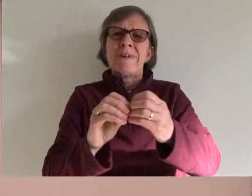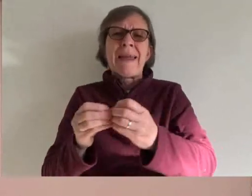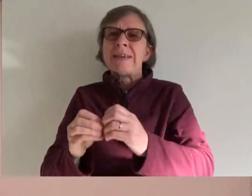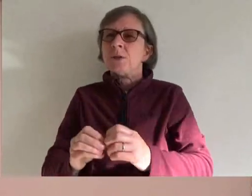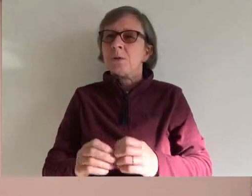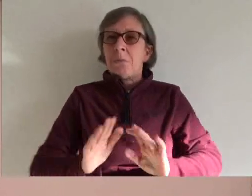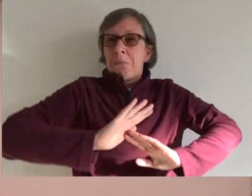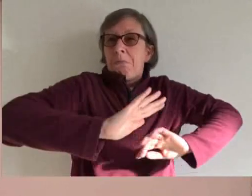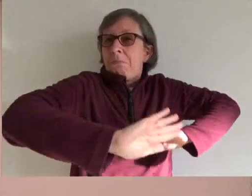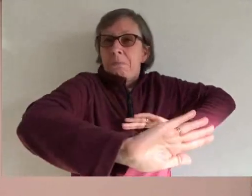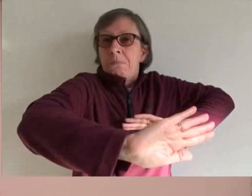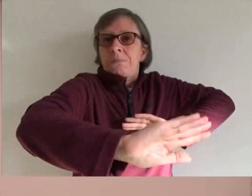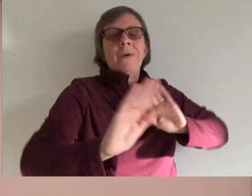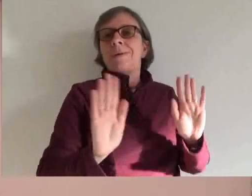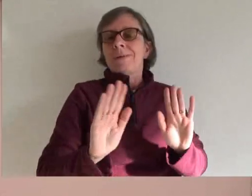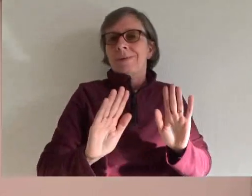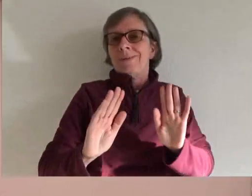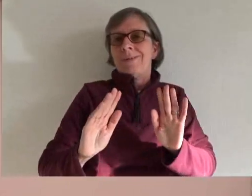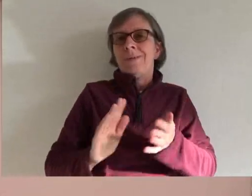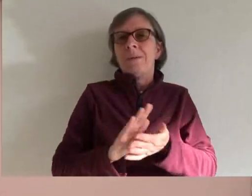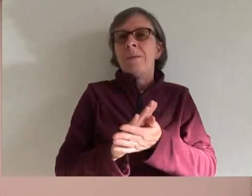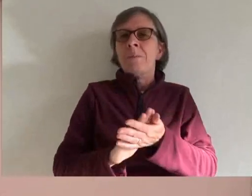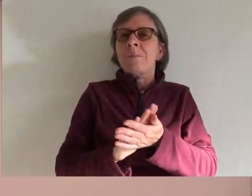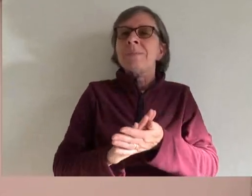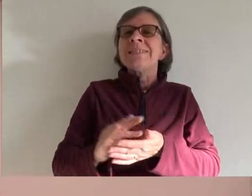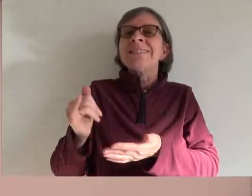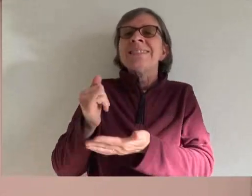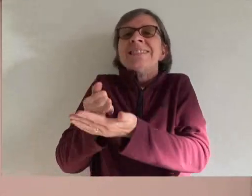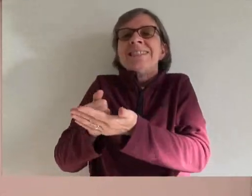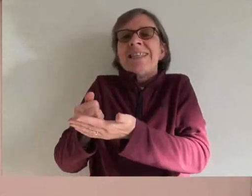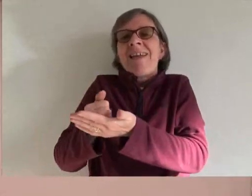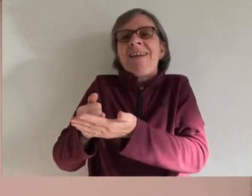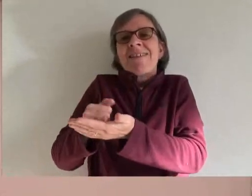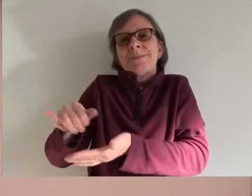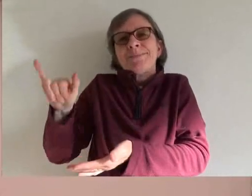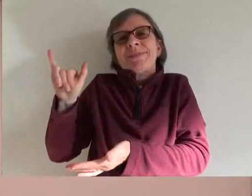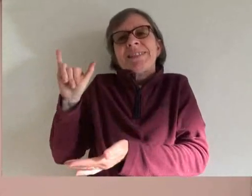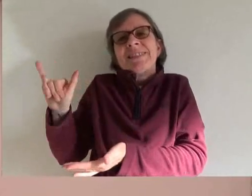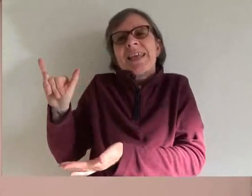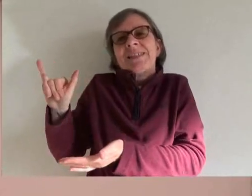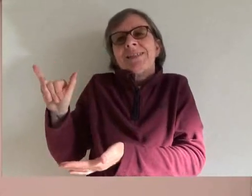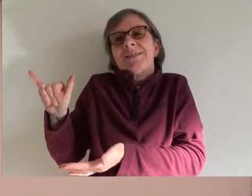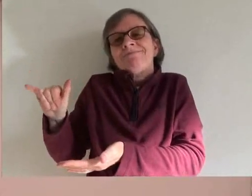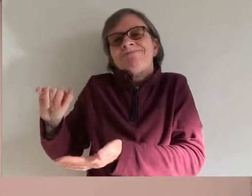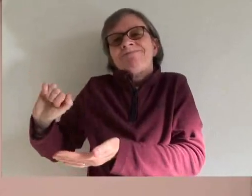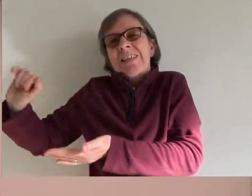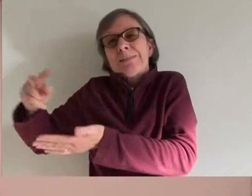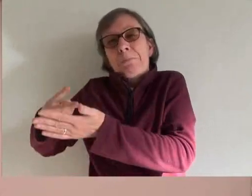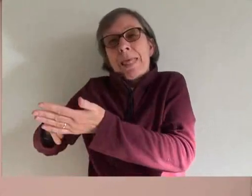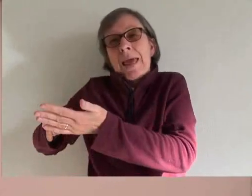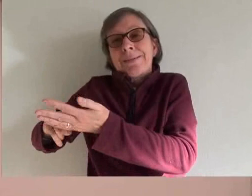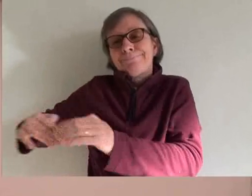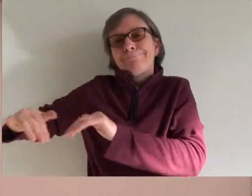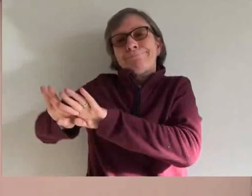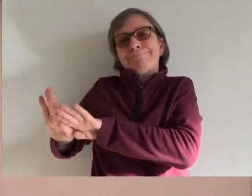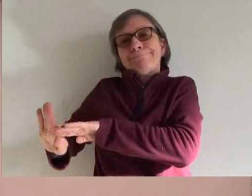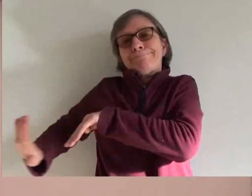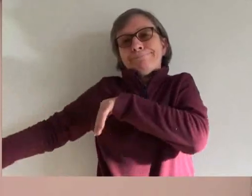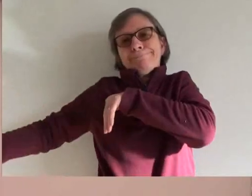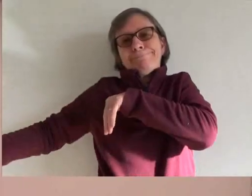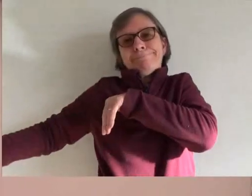sin. It's the world that is controlled by Satan and organized against God and his